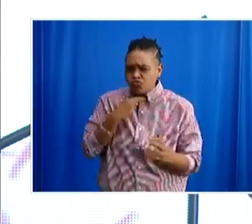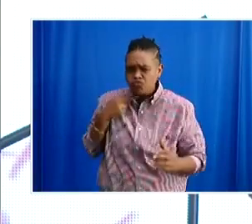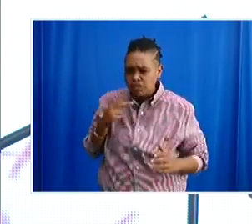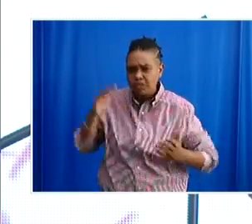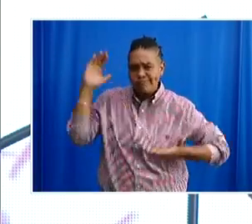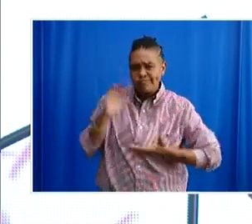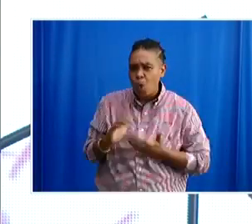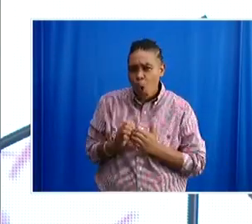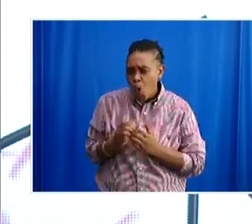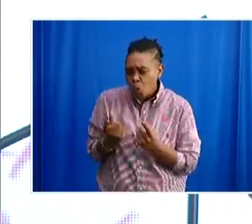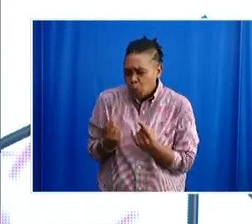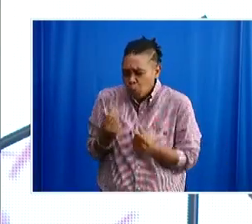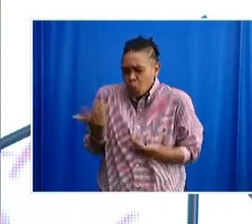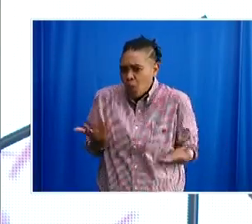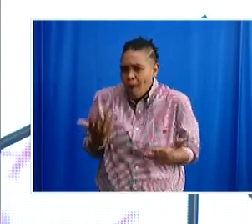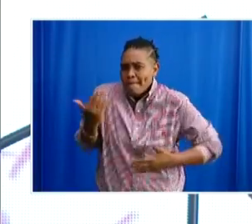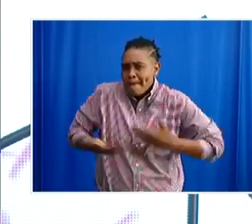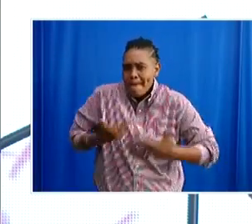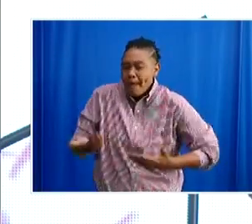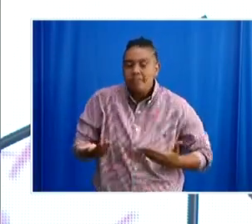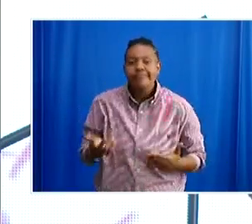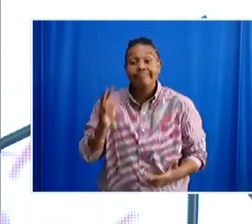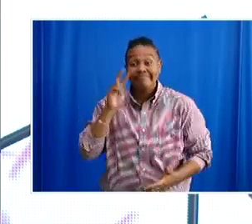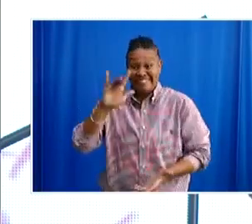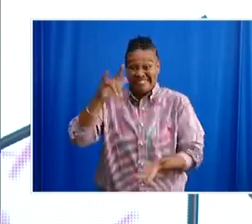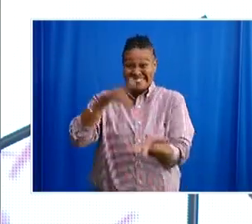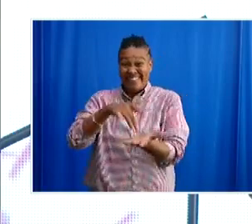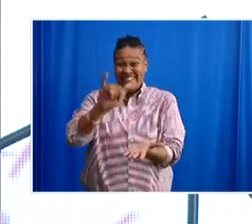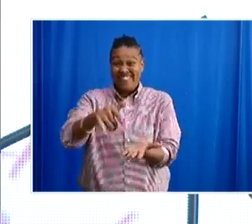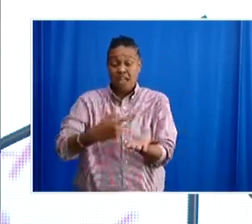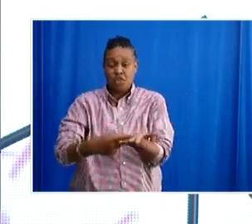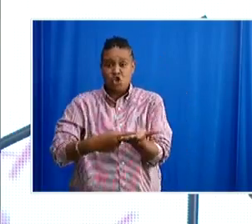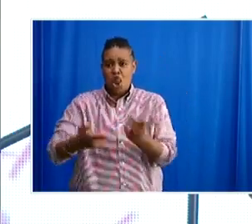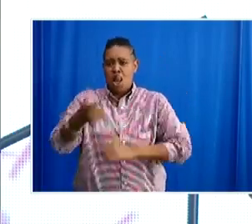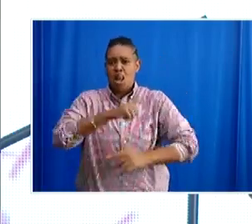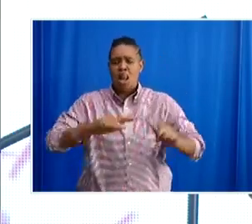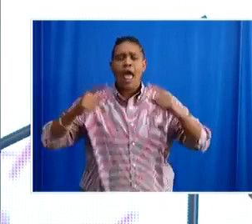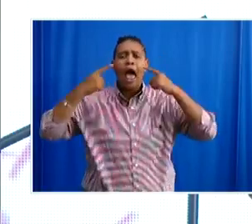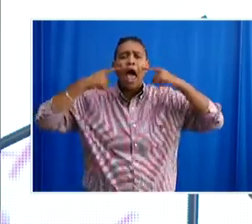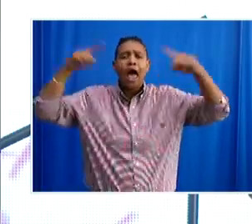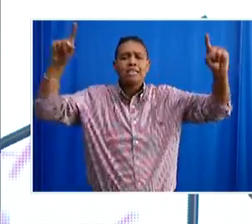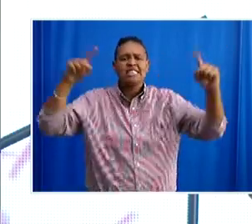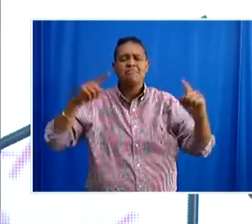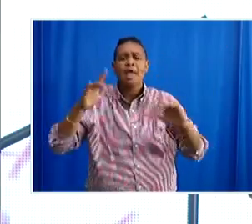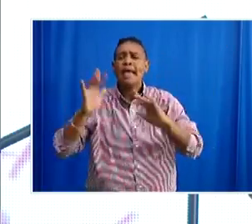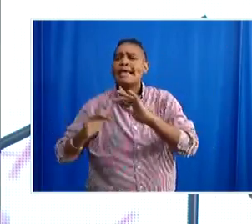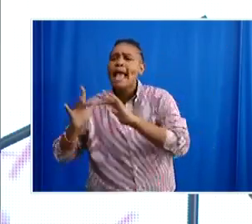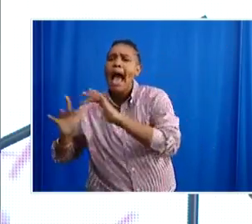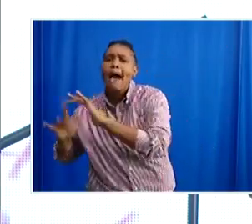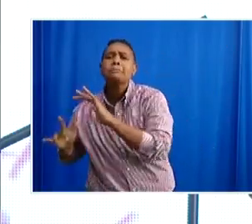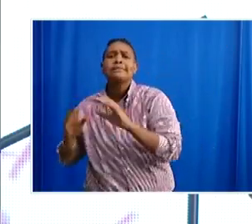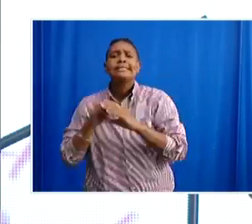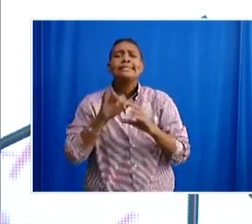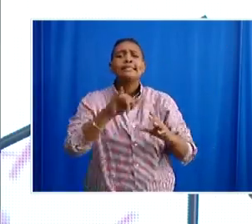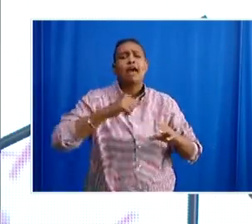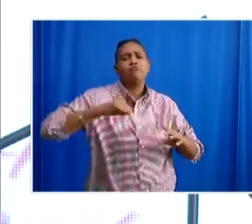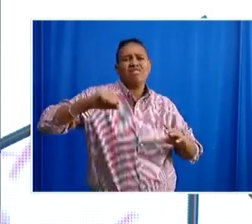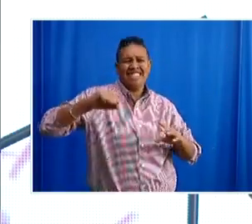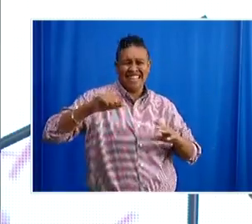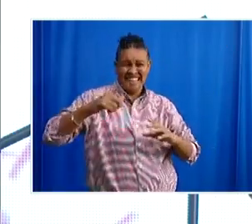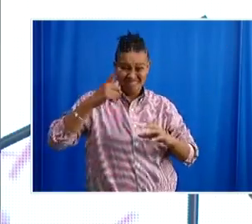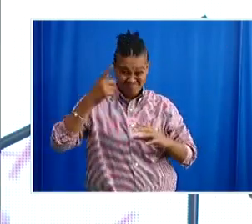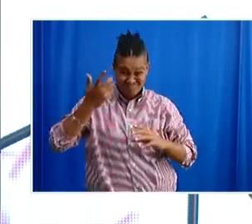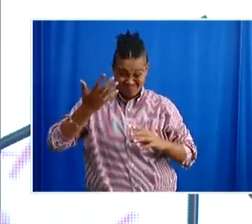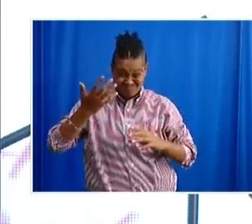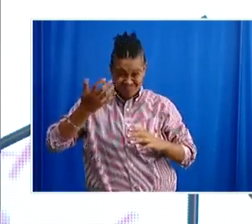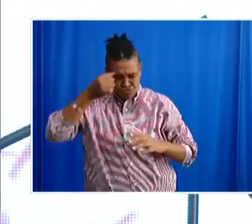placing it at the center of the conversation, the achievements and gaps in achieving resilient economies, we will become a part of a